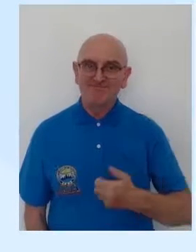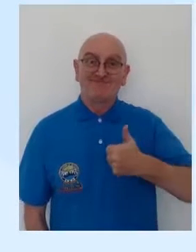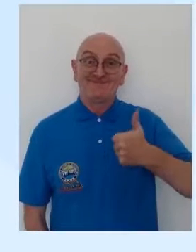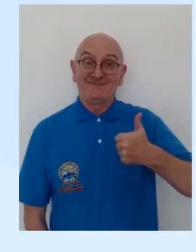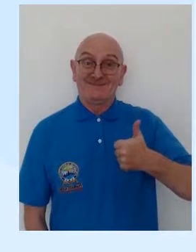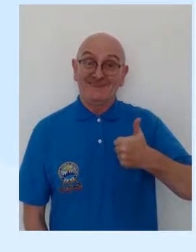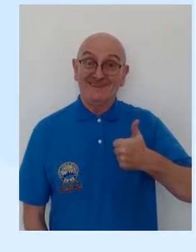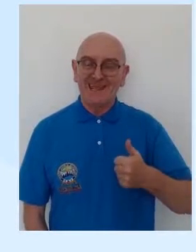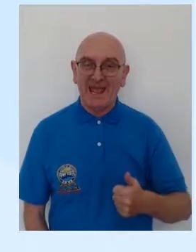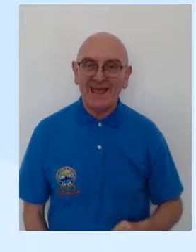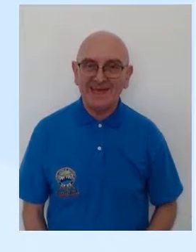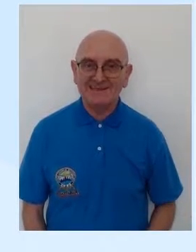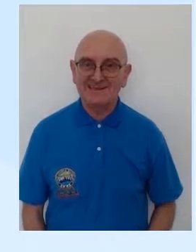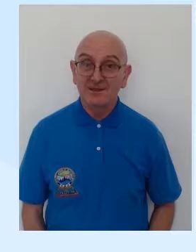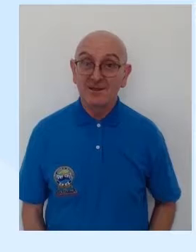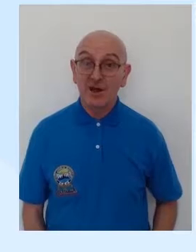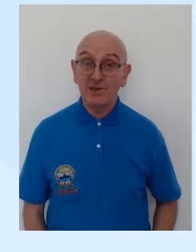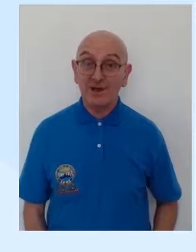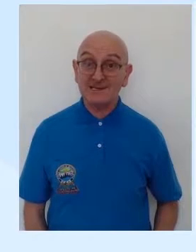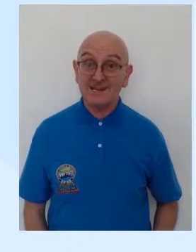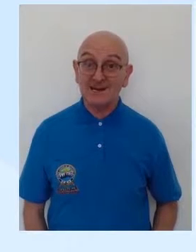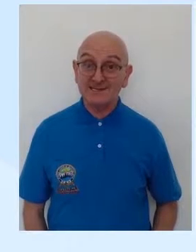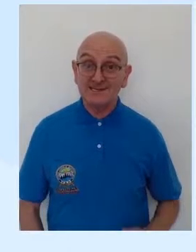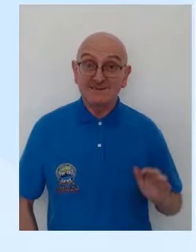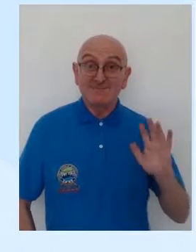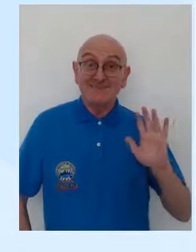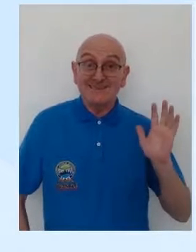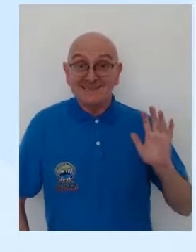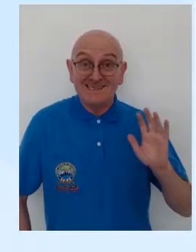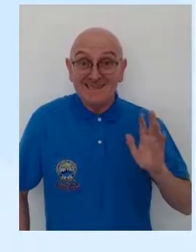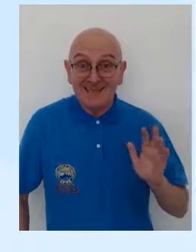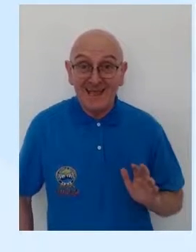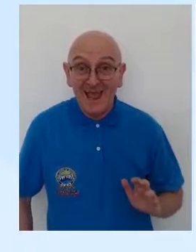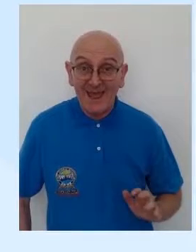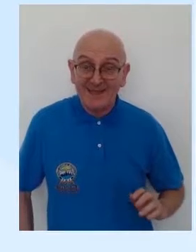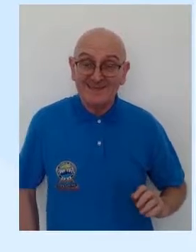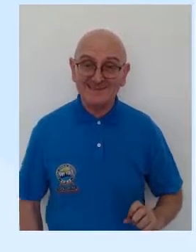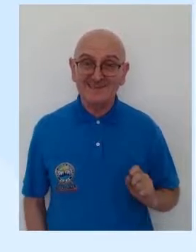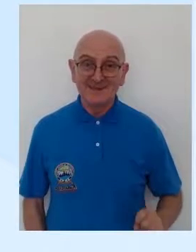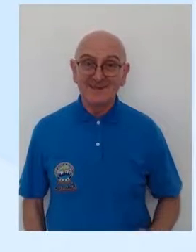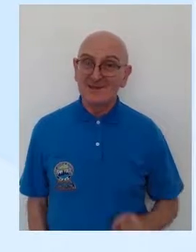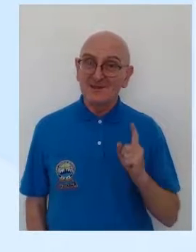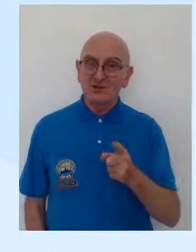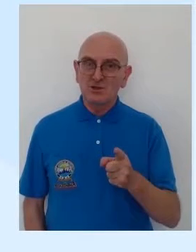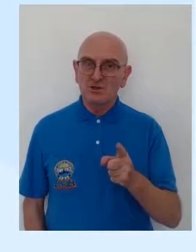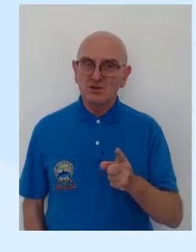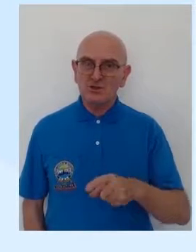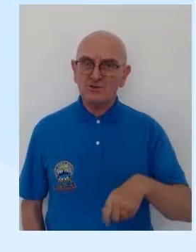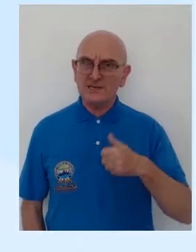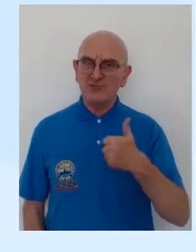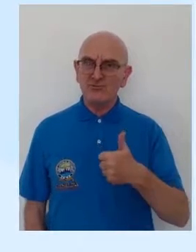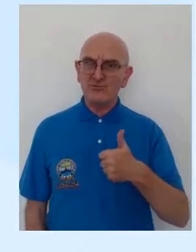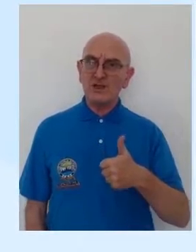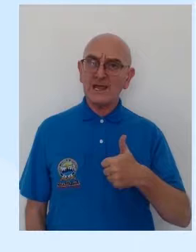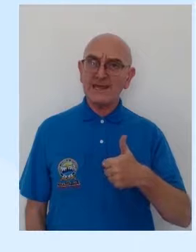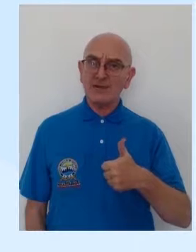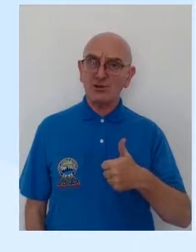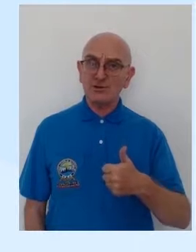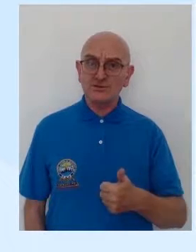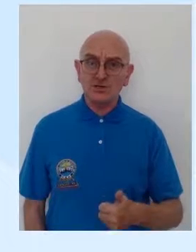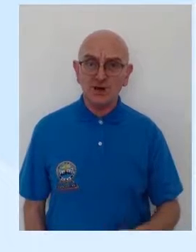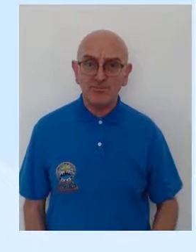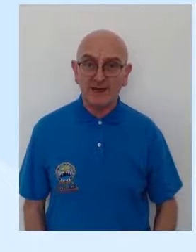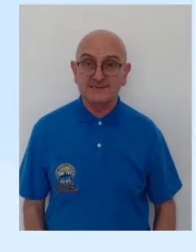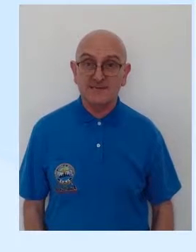happy? Yes. Are you excited? Yes. You did a